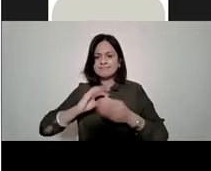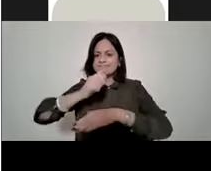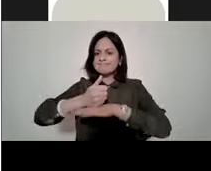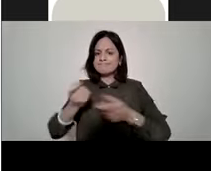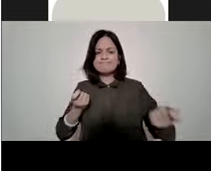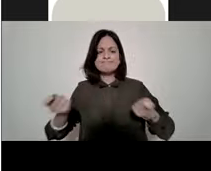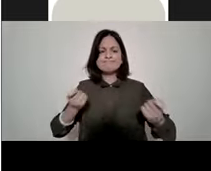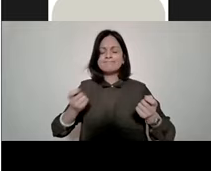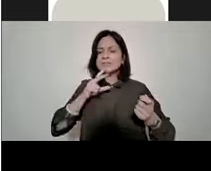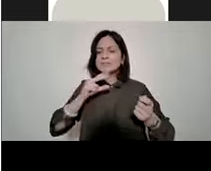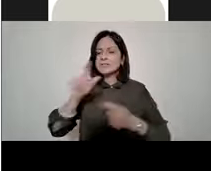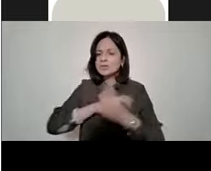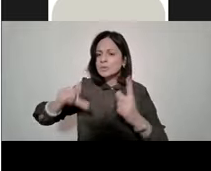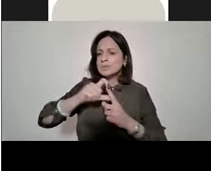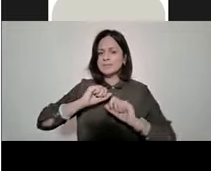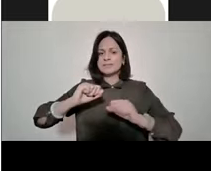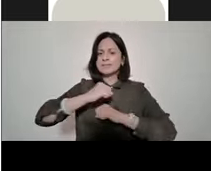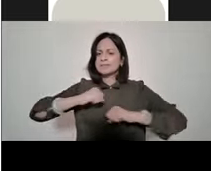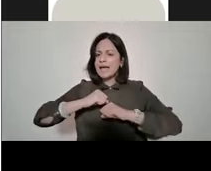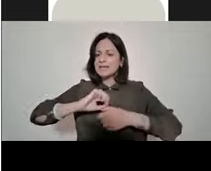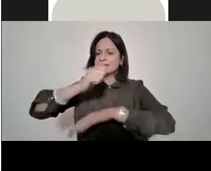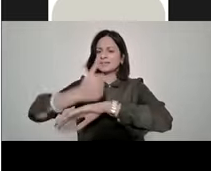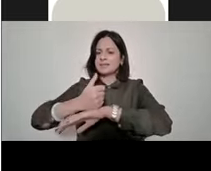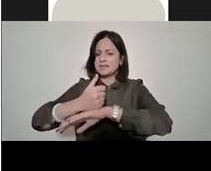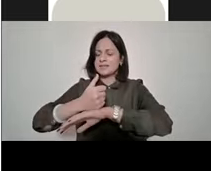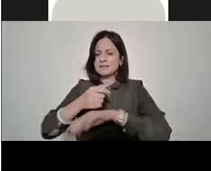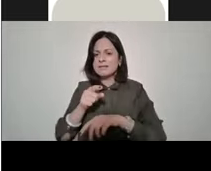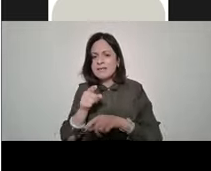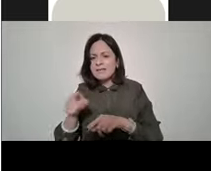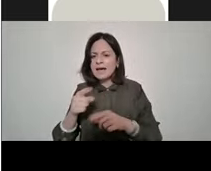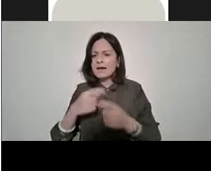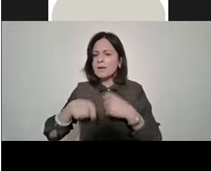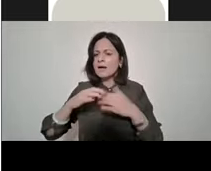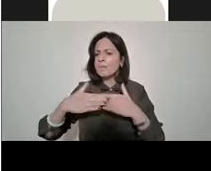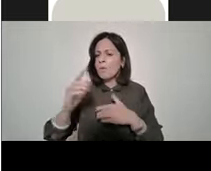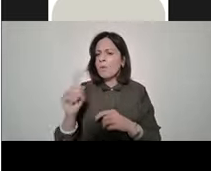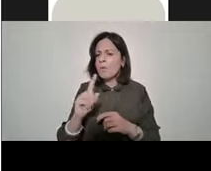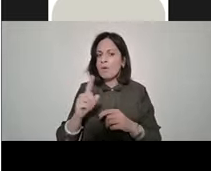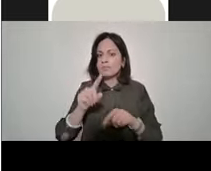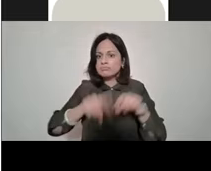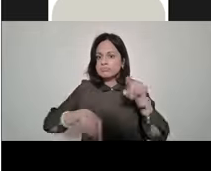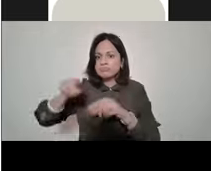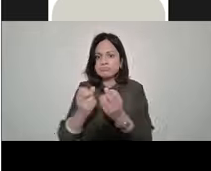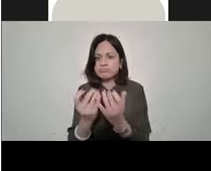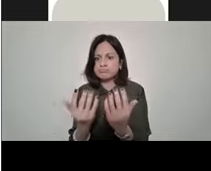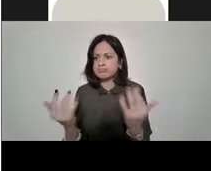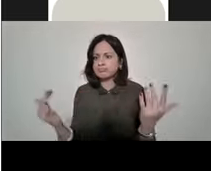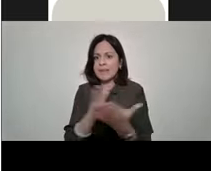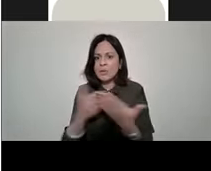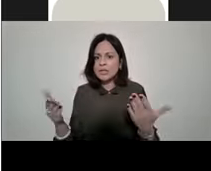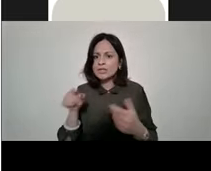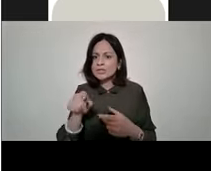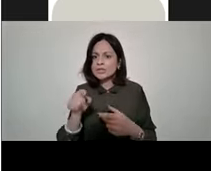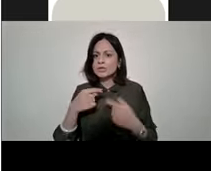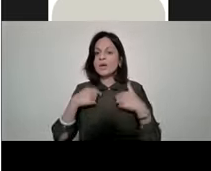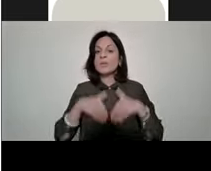speech communities, you have a situation where you have more and more multilingualism. So you don't have to wait for